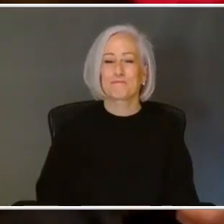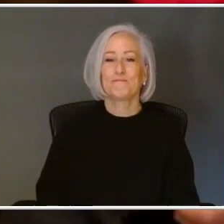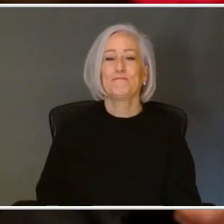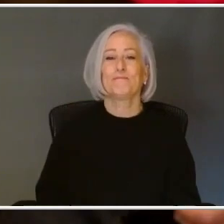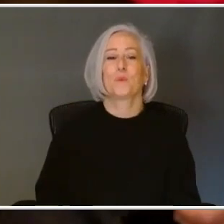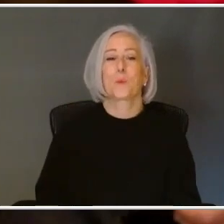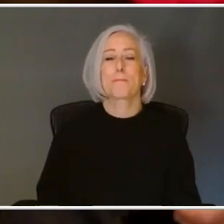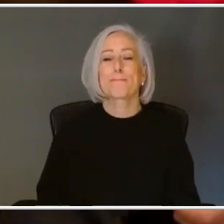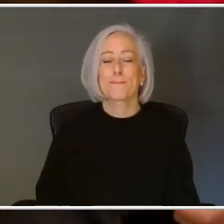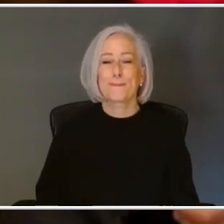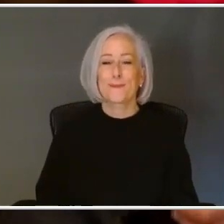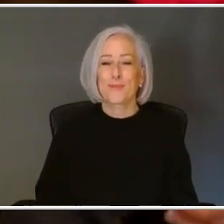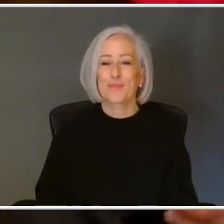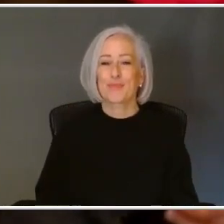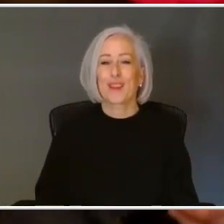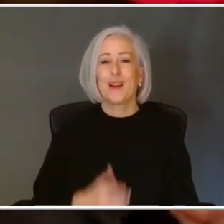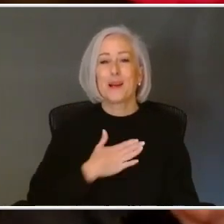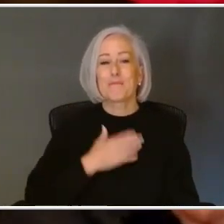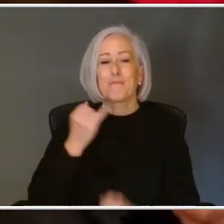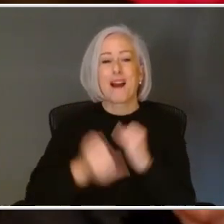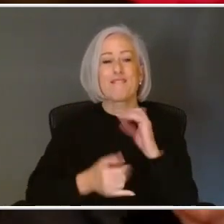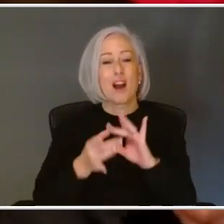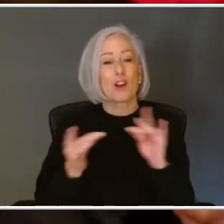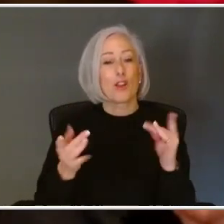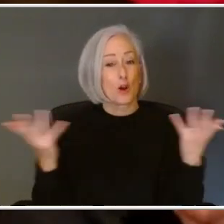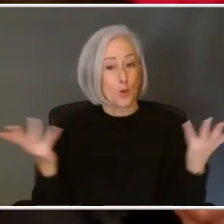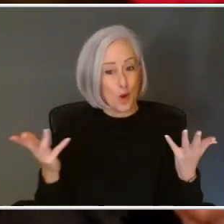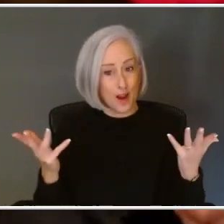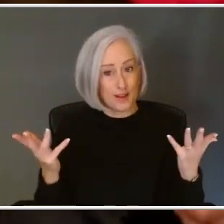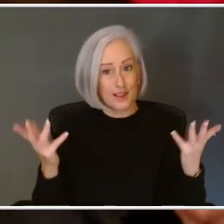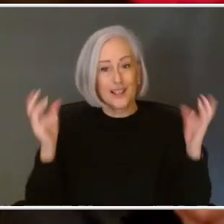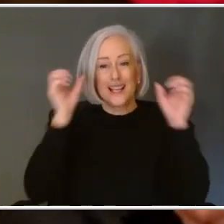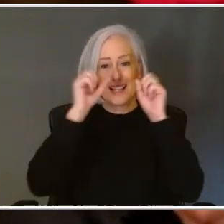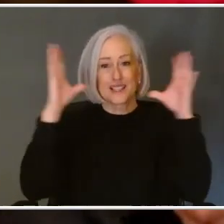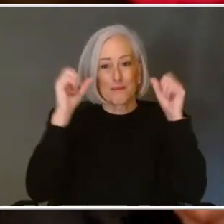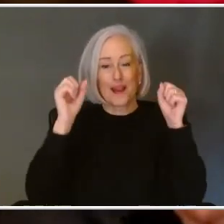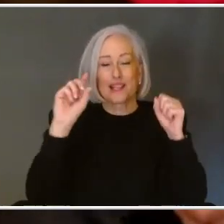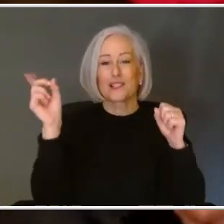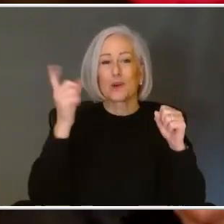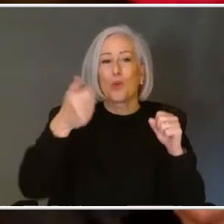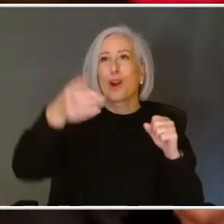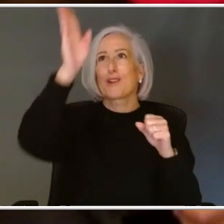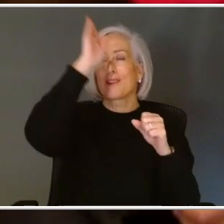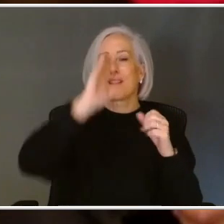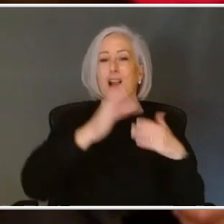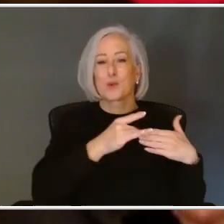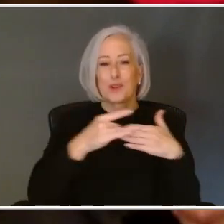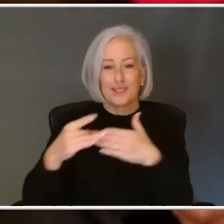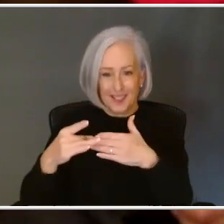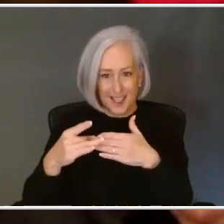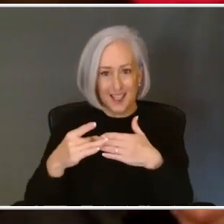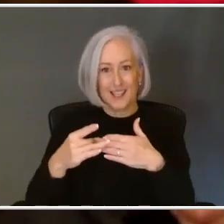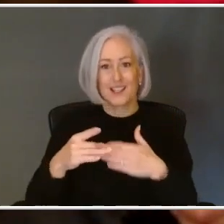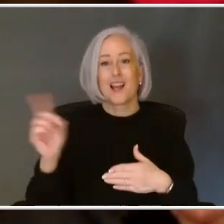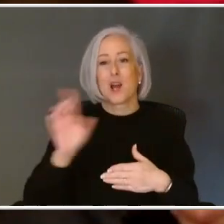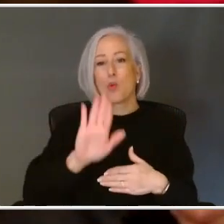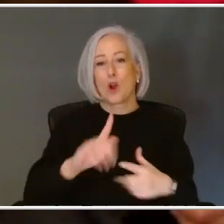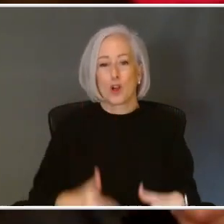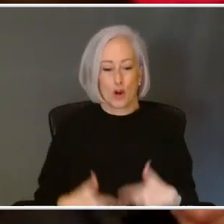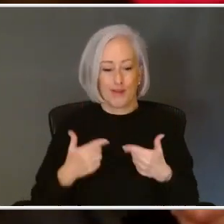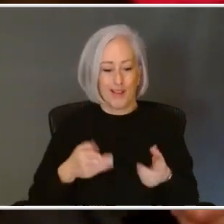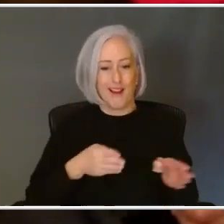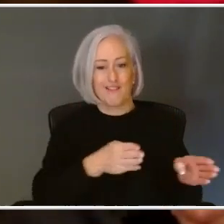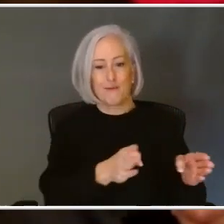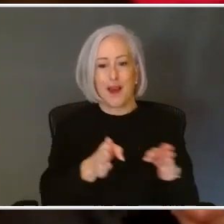Well, my final thoughts are just, it's amazing where God will take us and where your life will end up, what paths you end